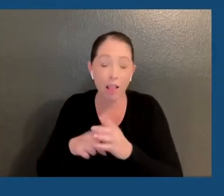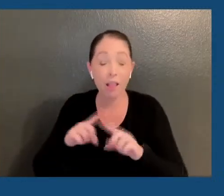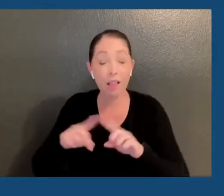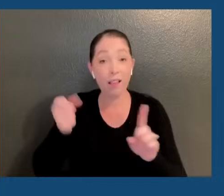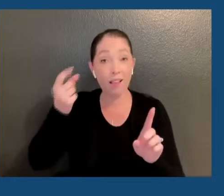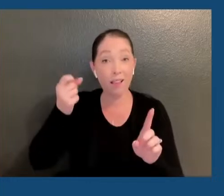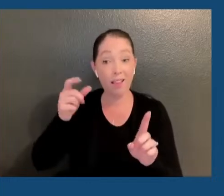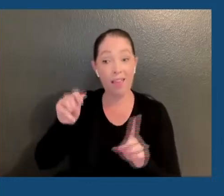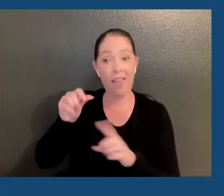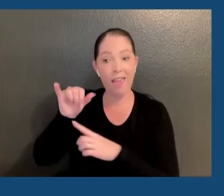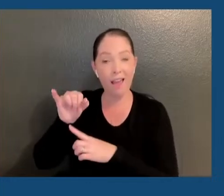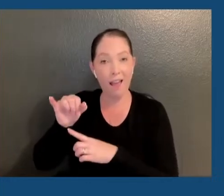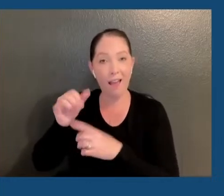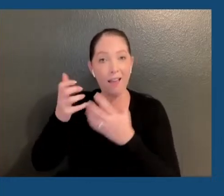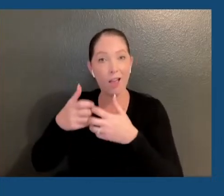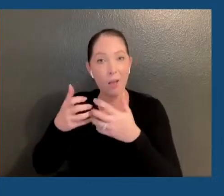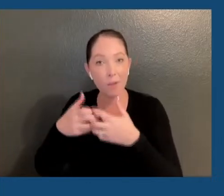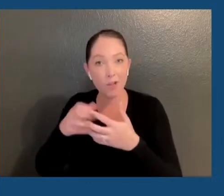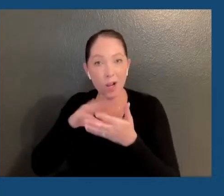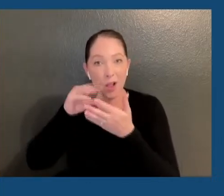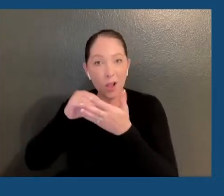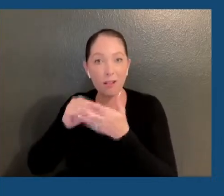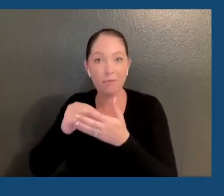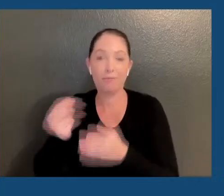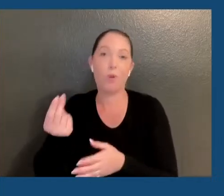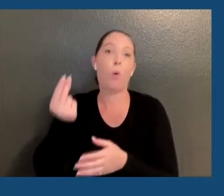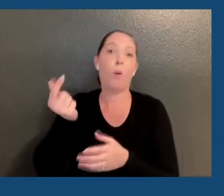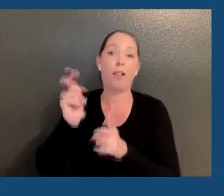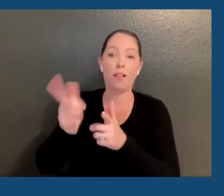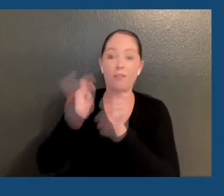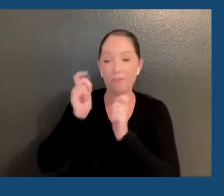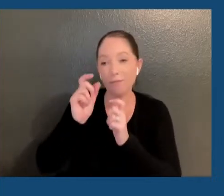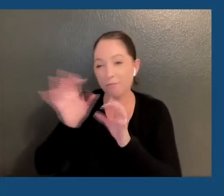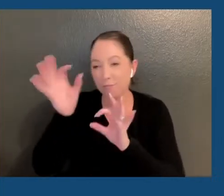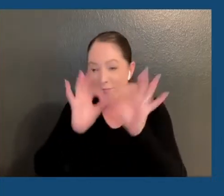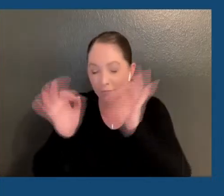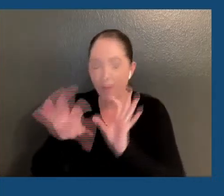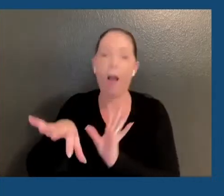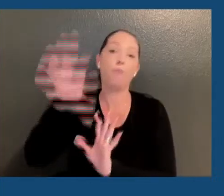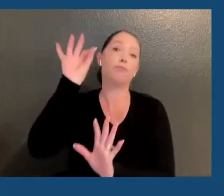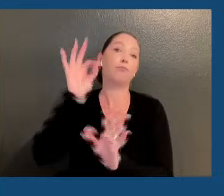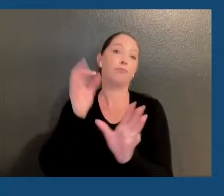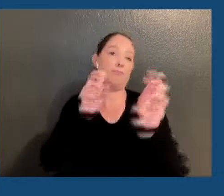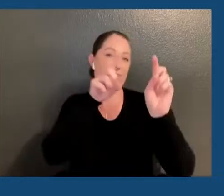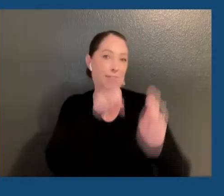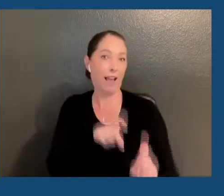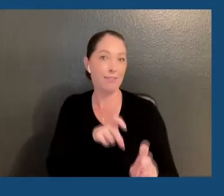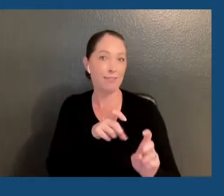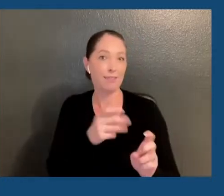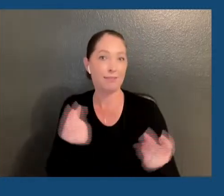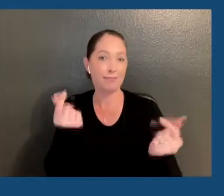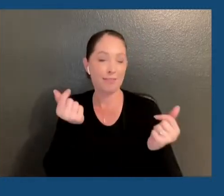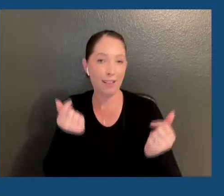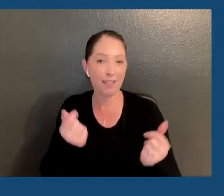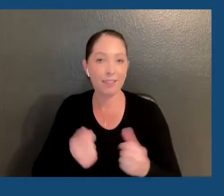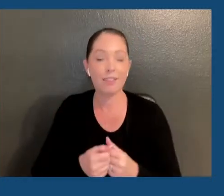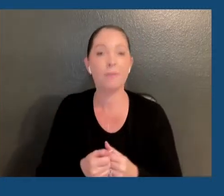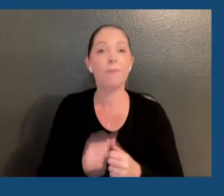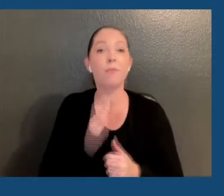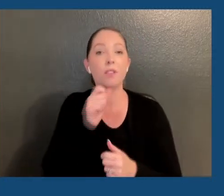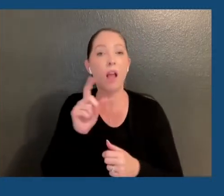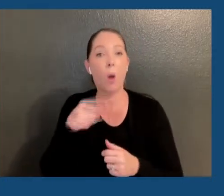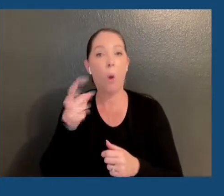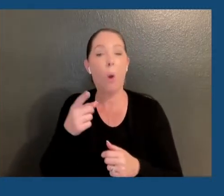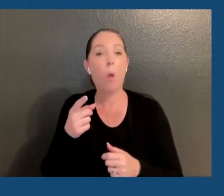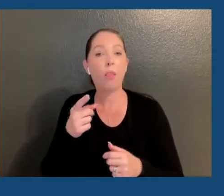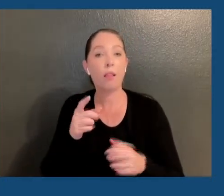can quickly find promising candidates that we can then test in the lab, not just finding promising candidates from an existing pool